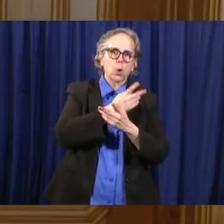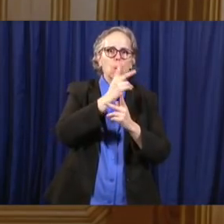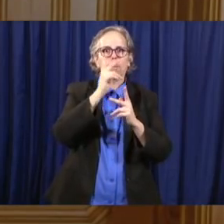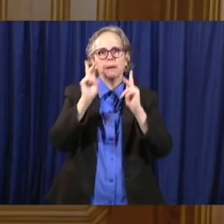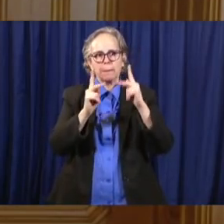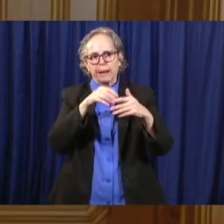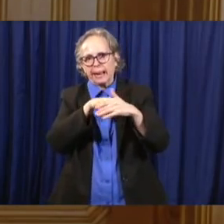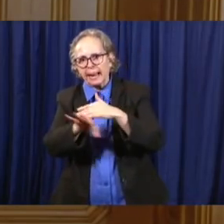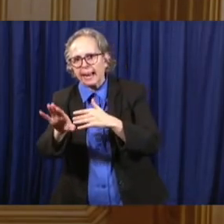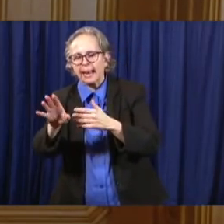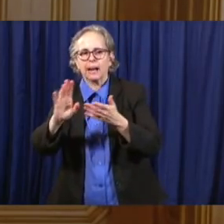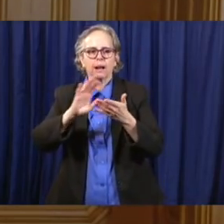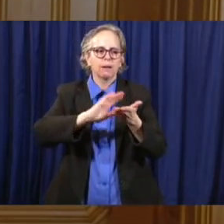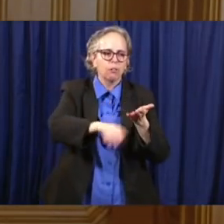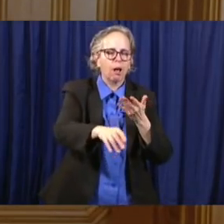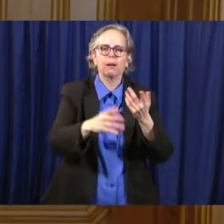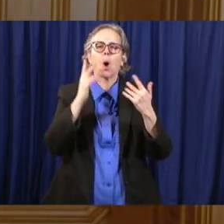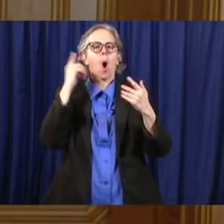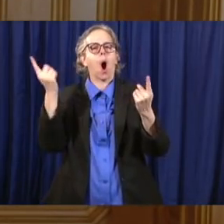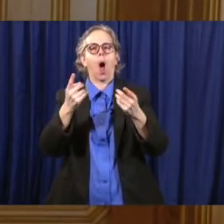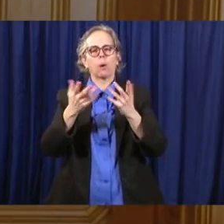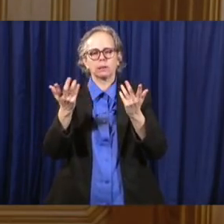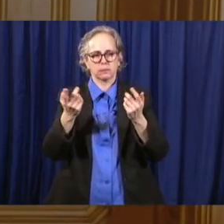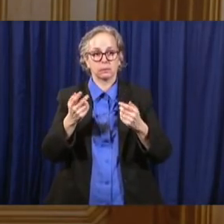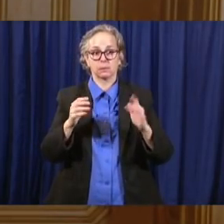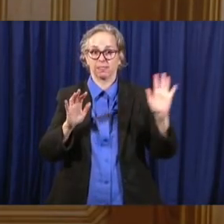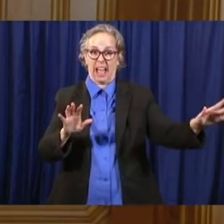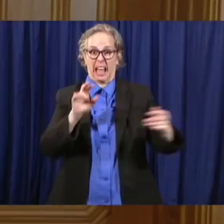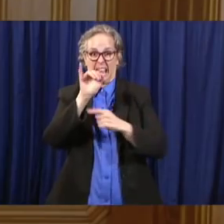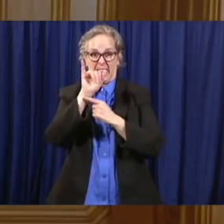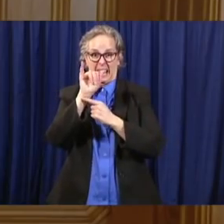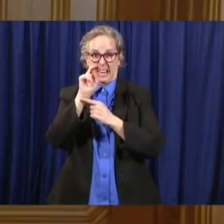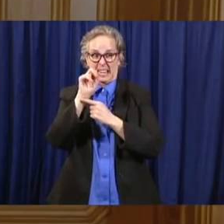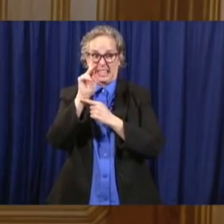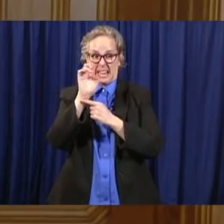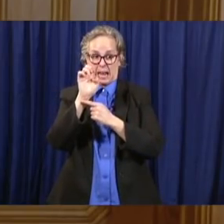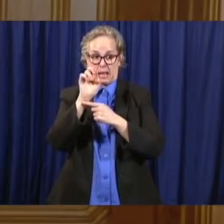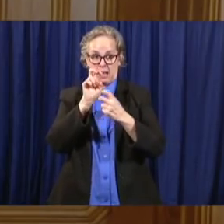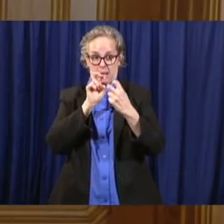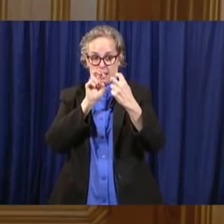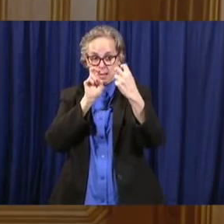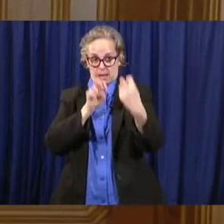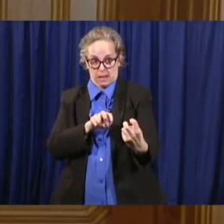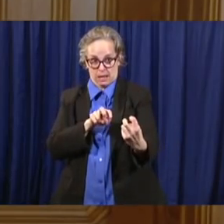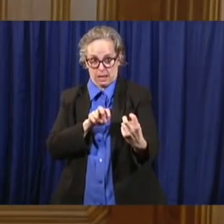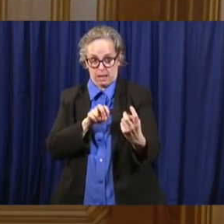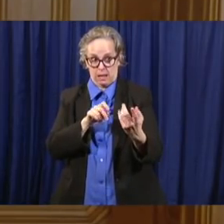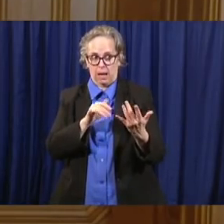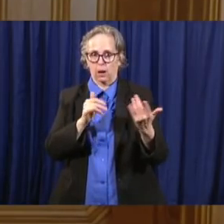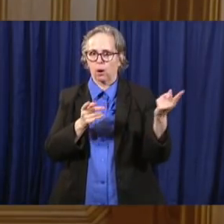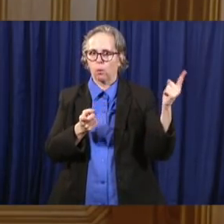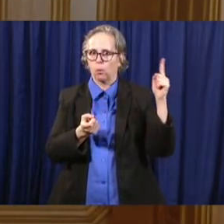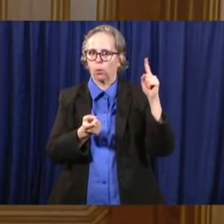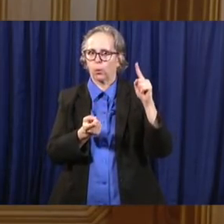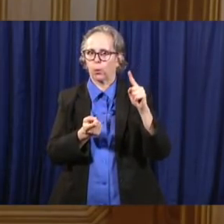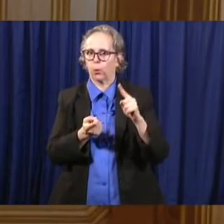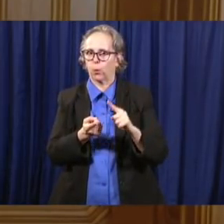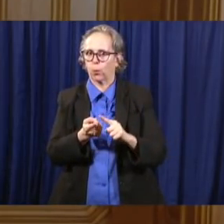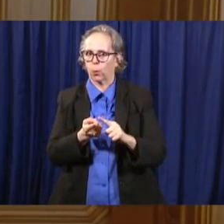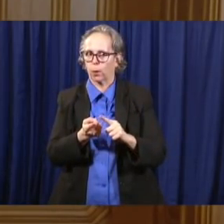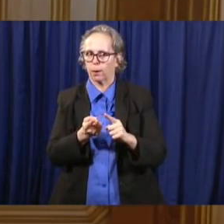The intake is now down for the last week or